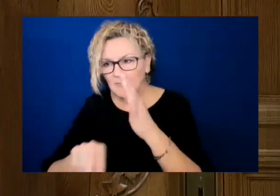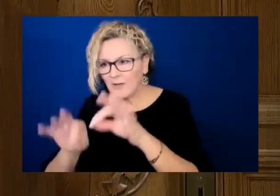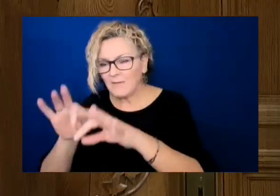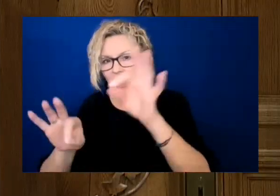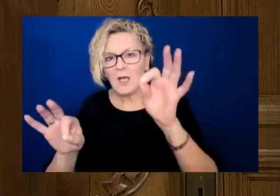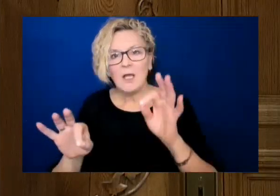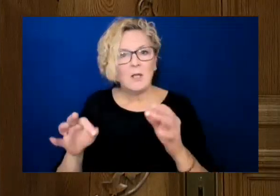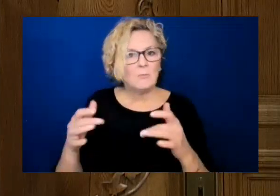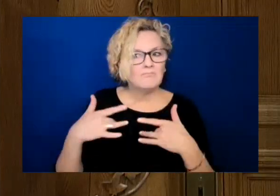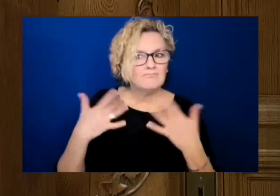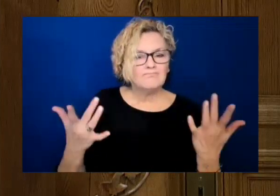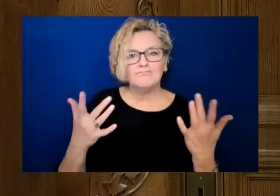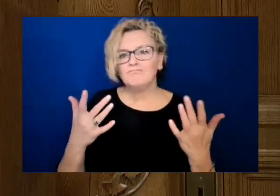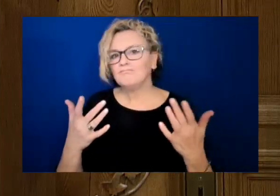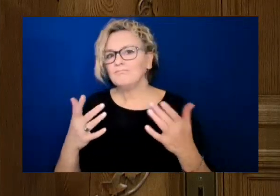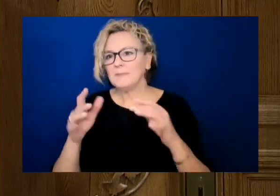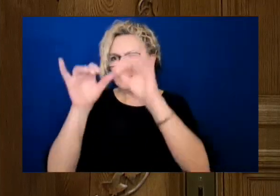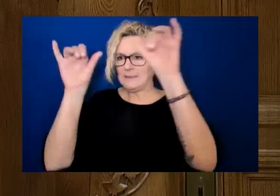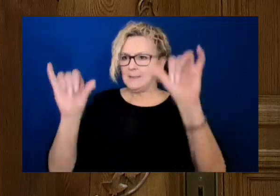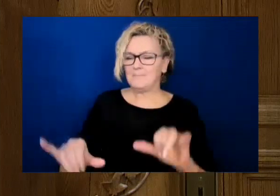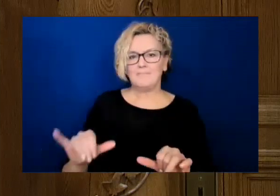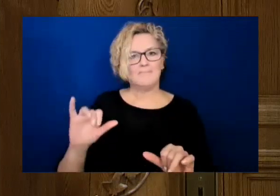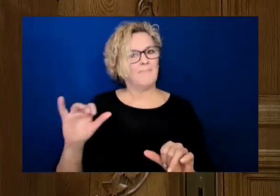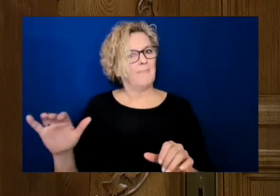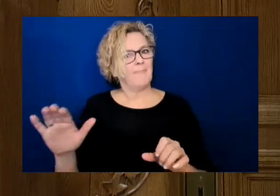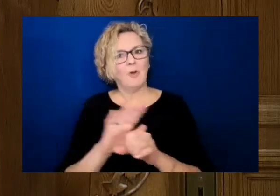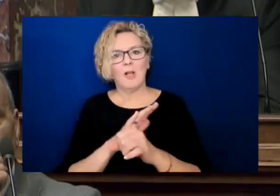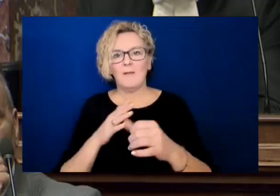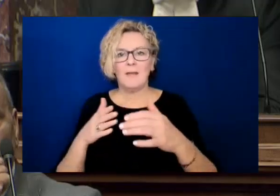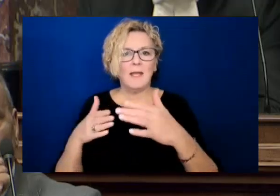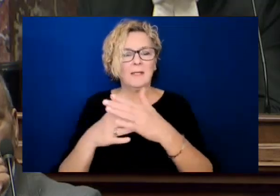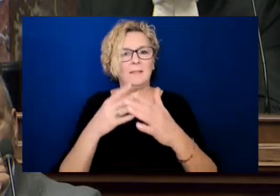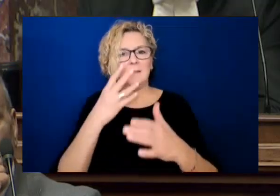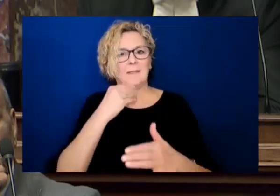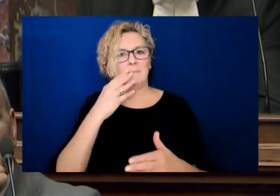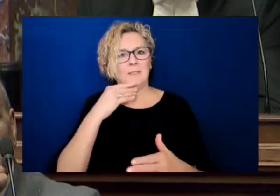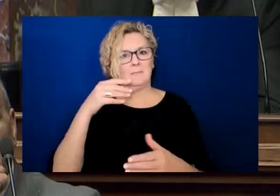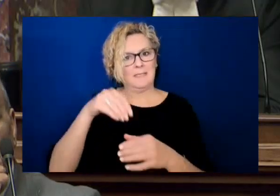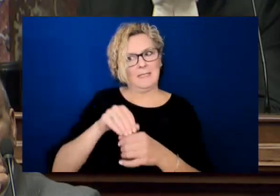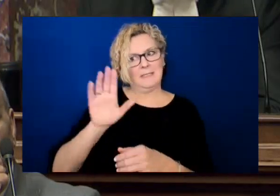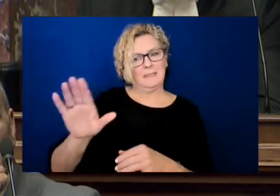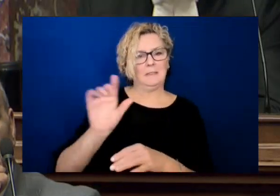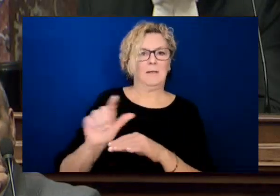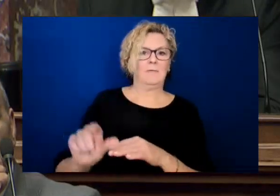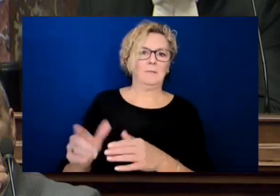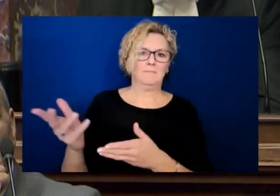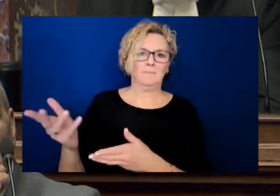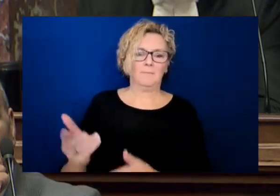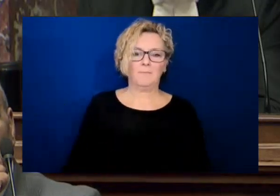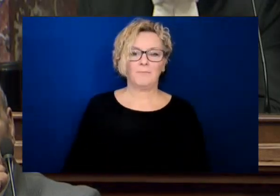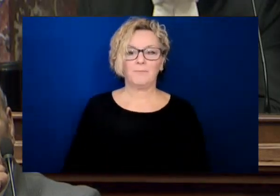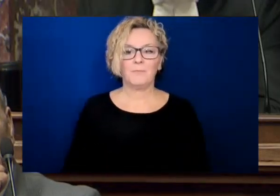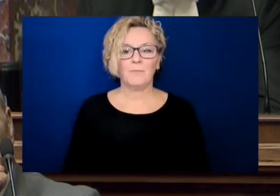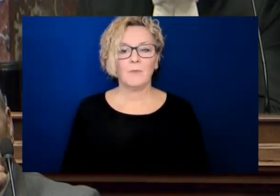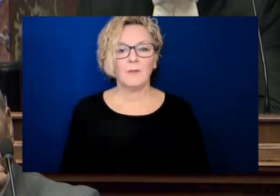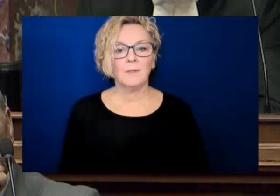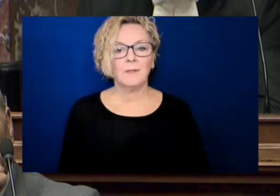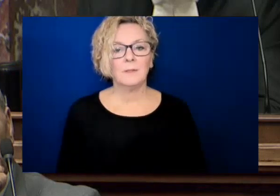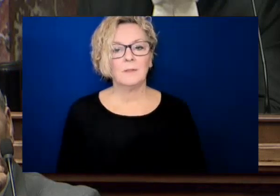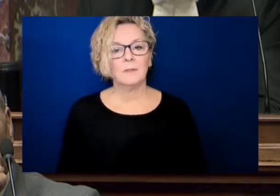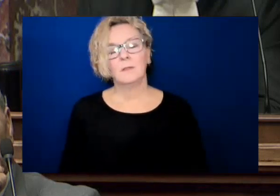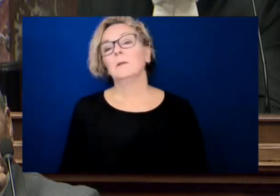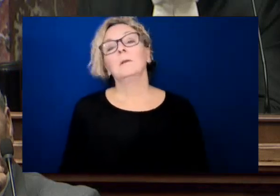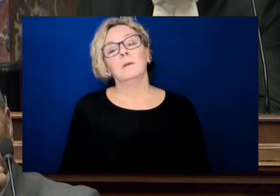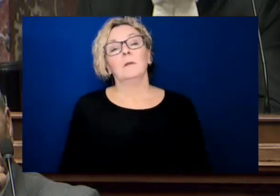Attorney General. Thank you, Mr. Speaker. I just want to start by adding to the Premier's comments earlier about